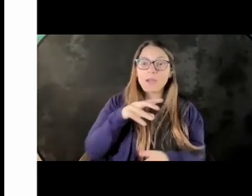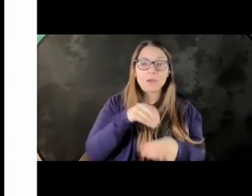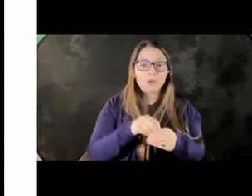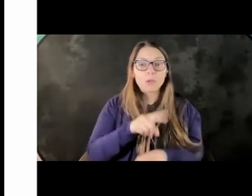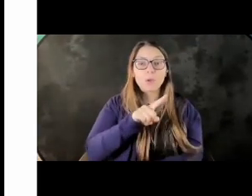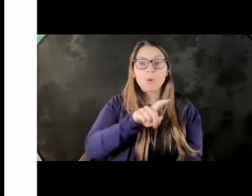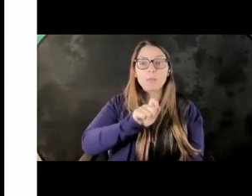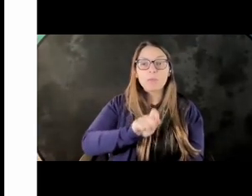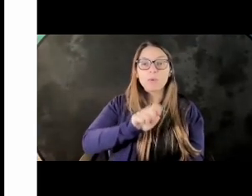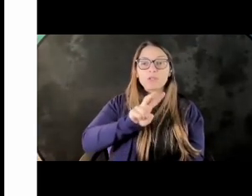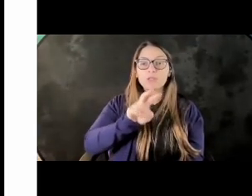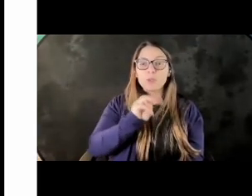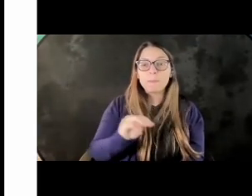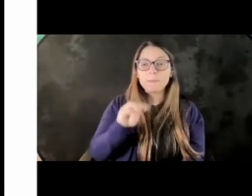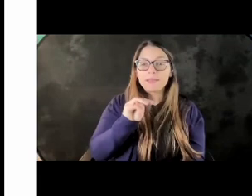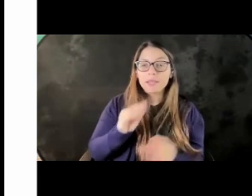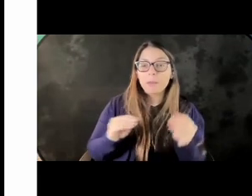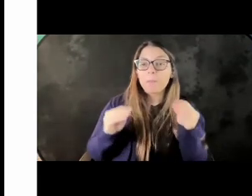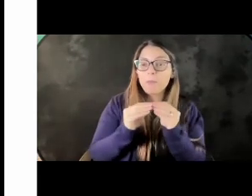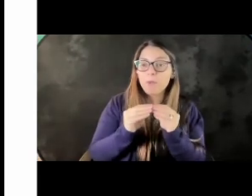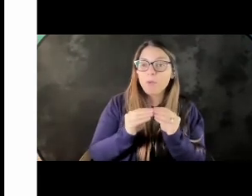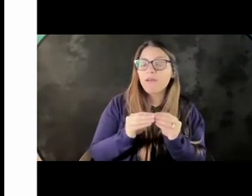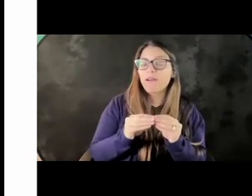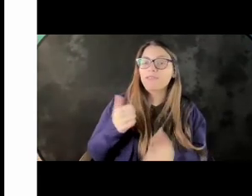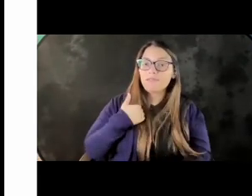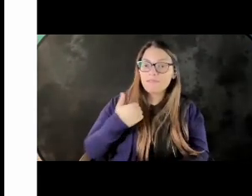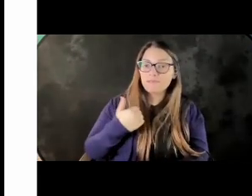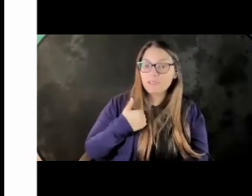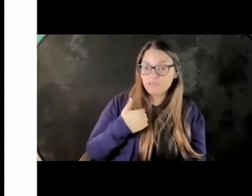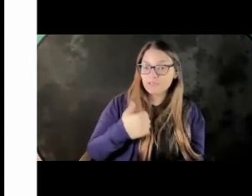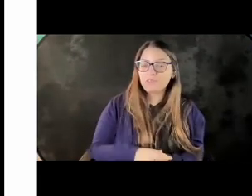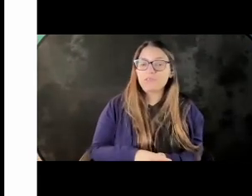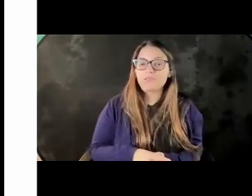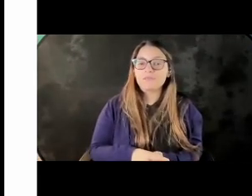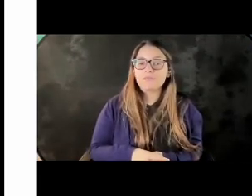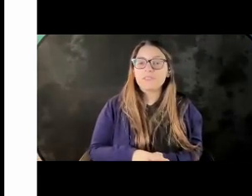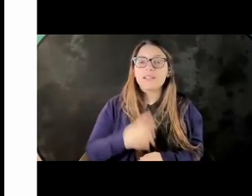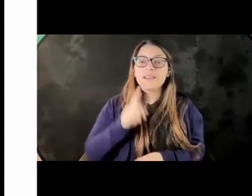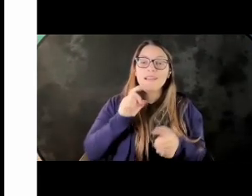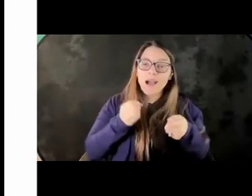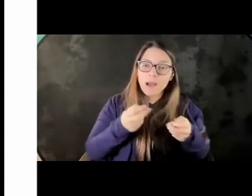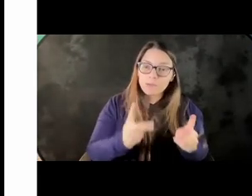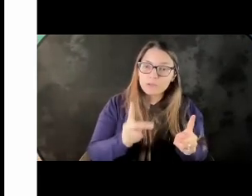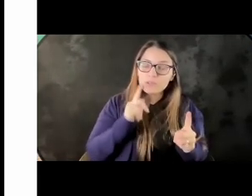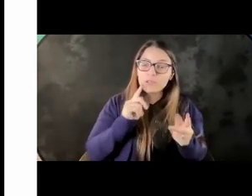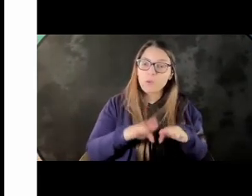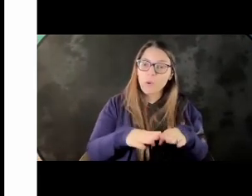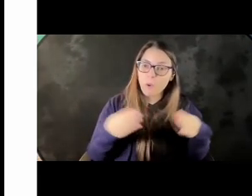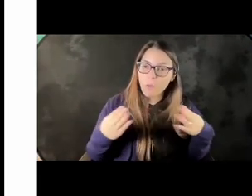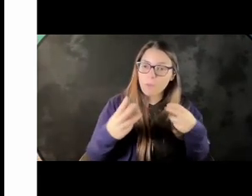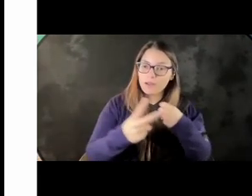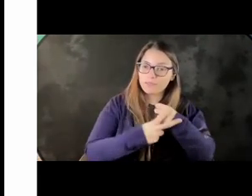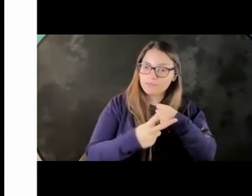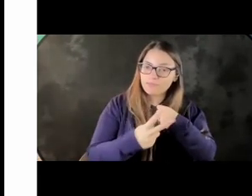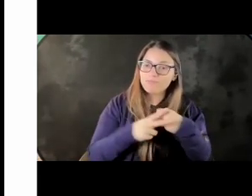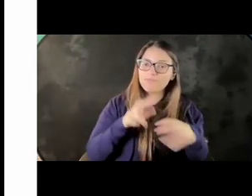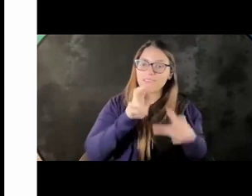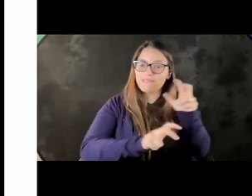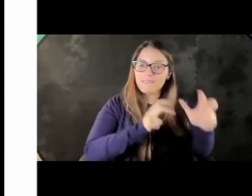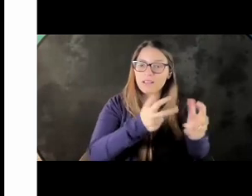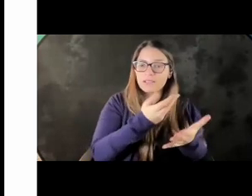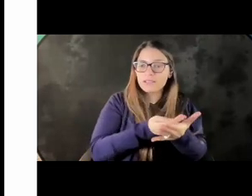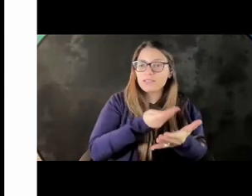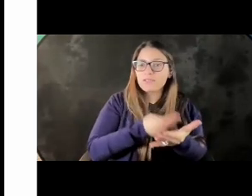million more veterans, the opportunity to open, save, and invest their funds in their future